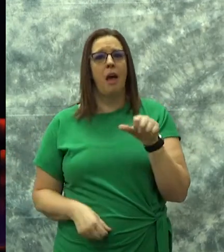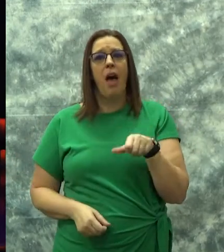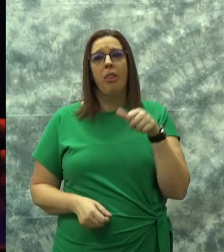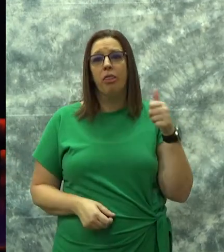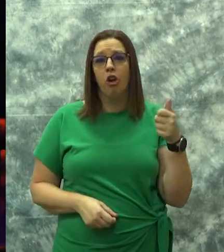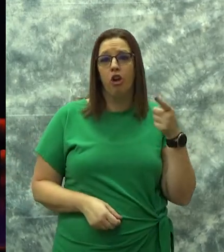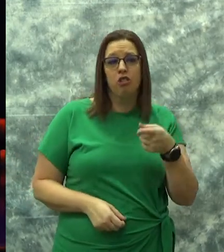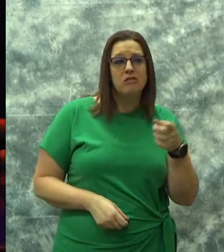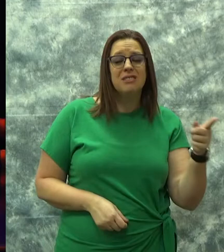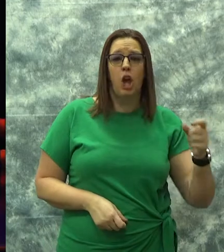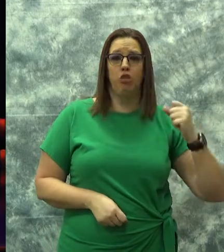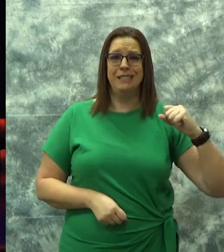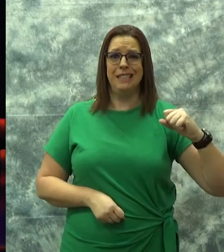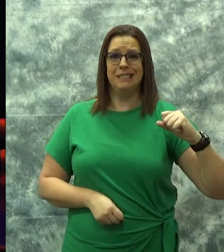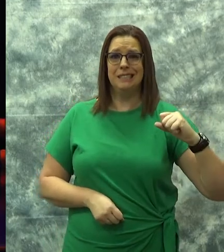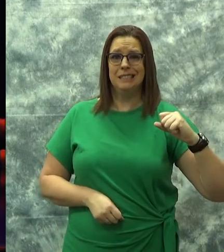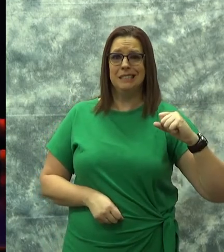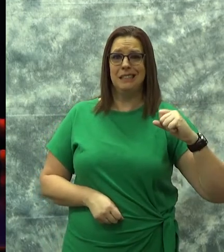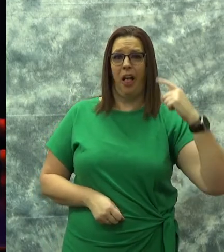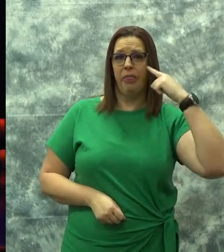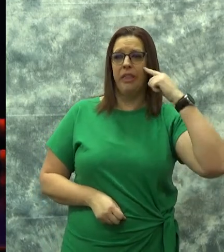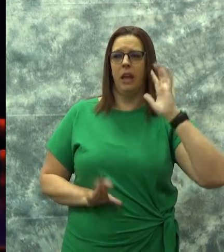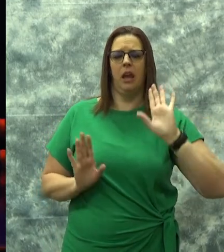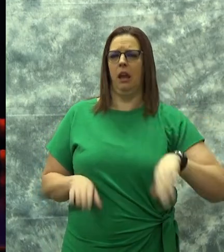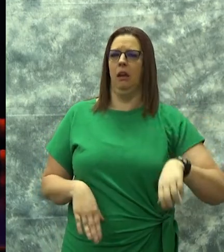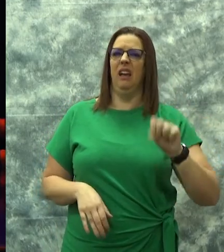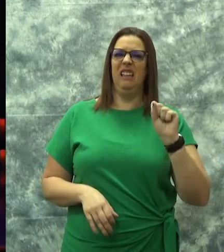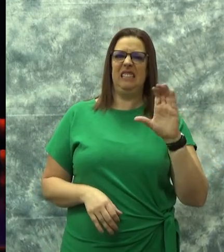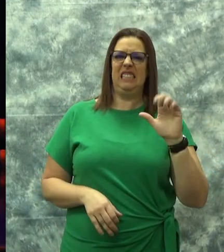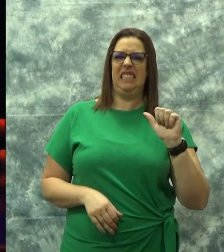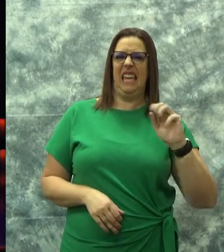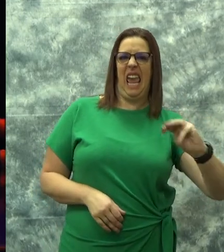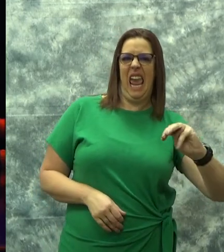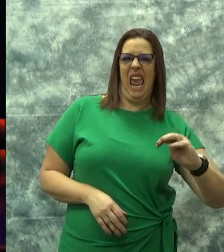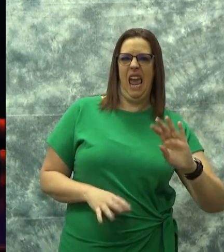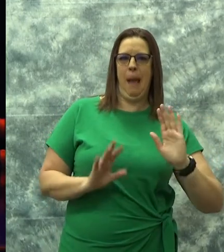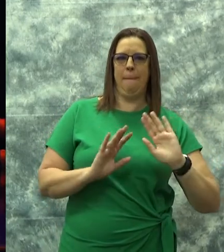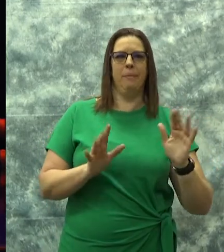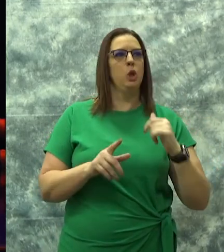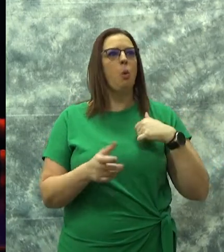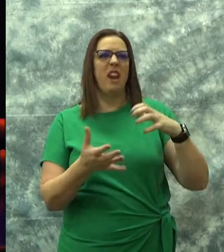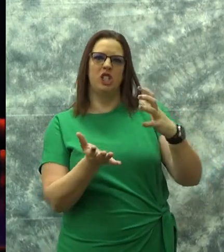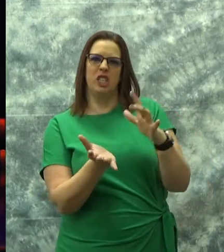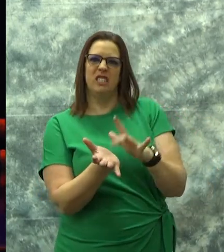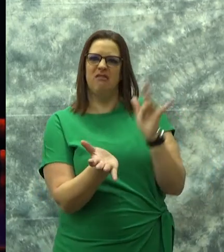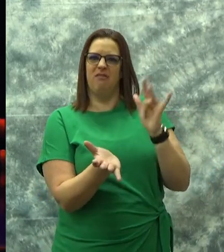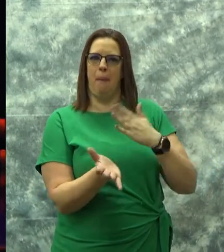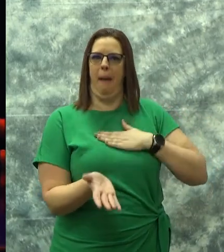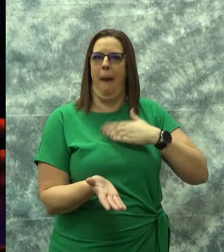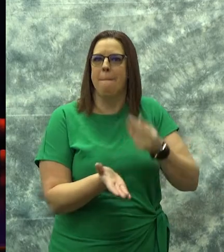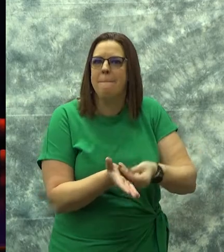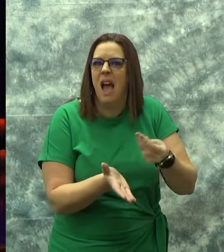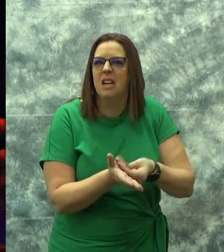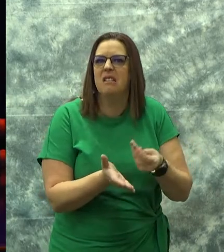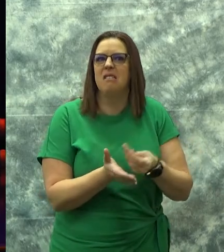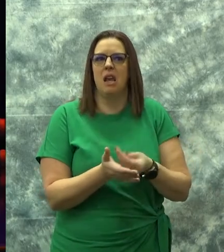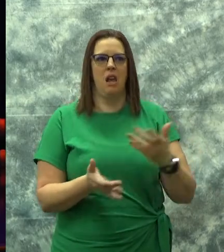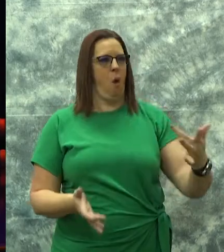others resist it and think it's a scam or a conspiracy to take people's money